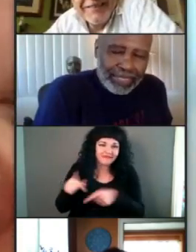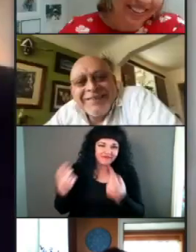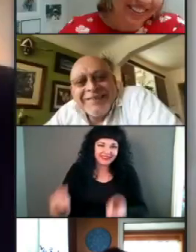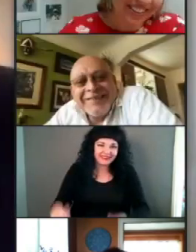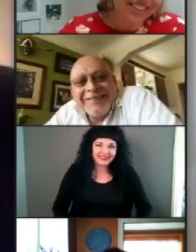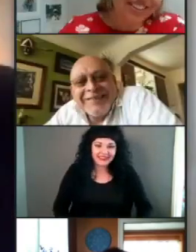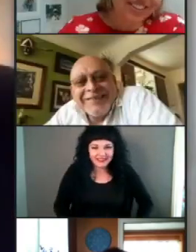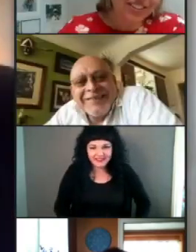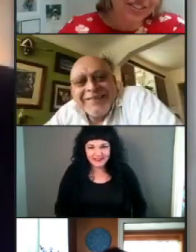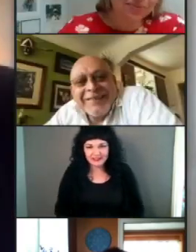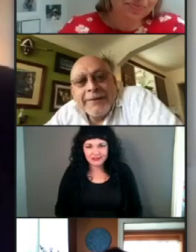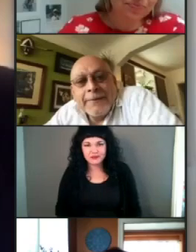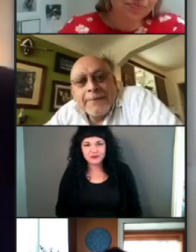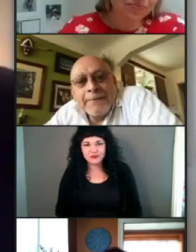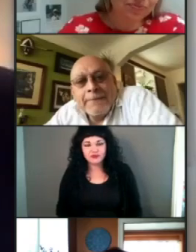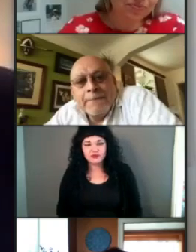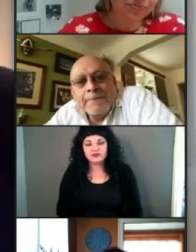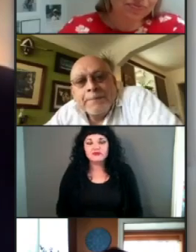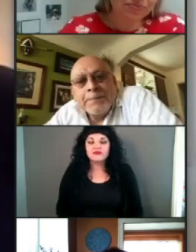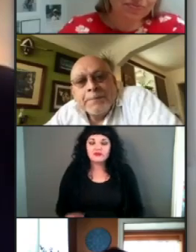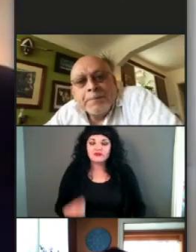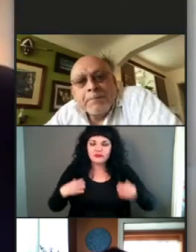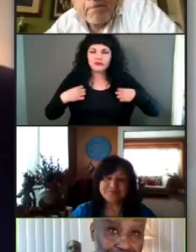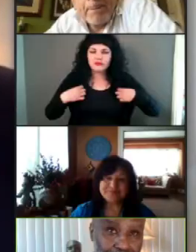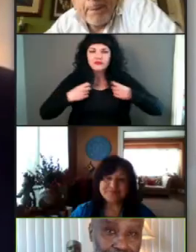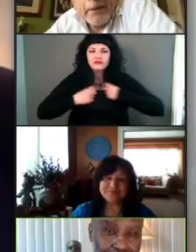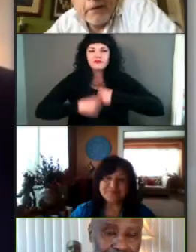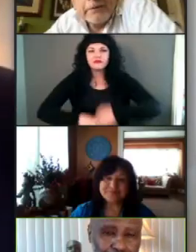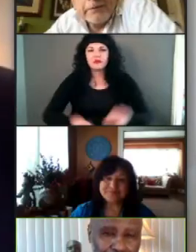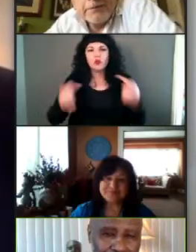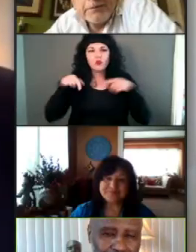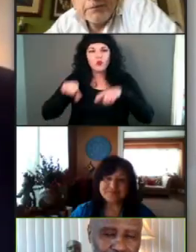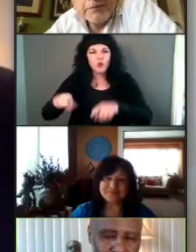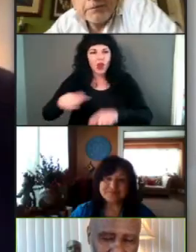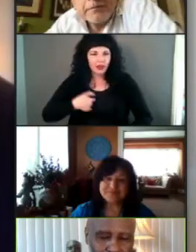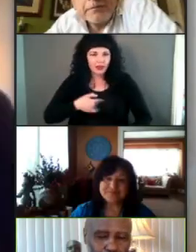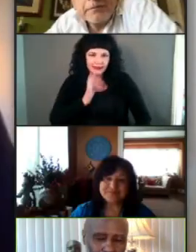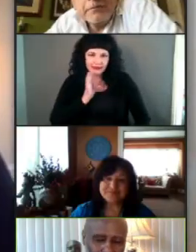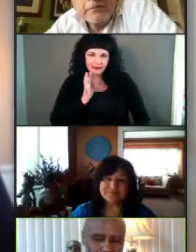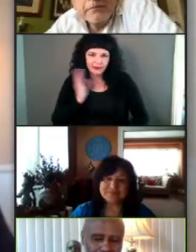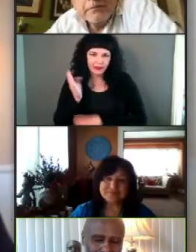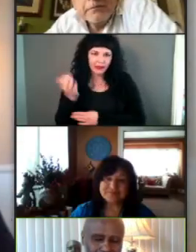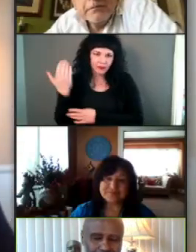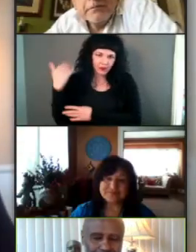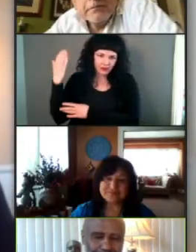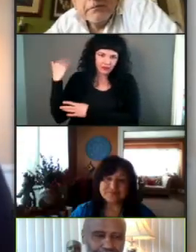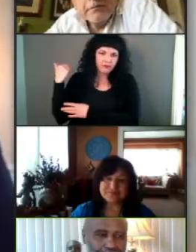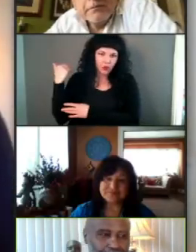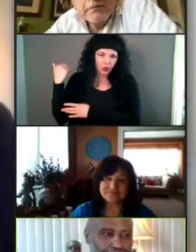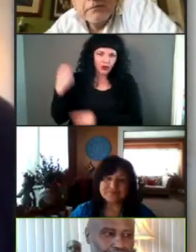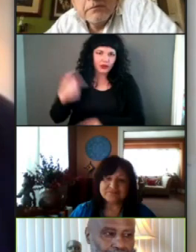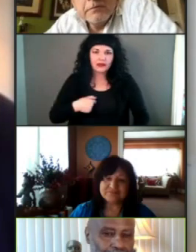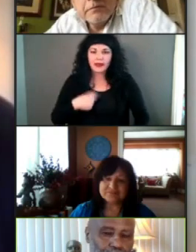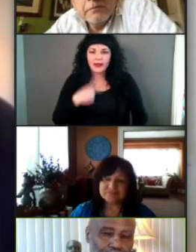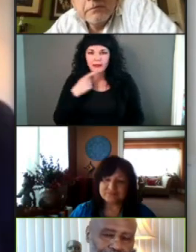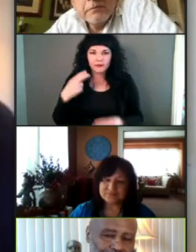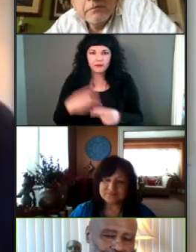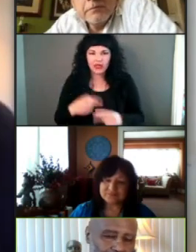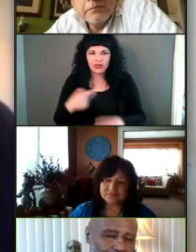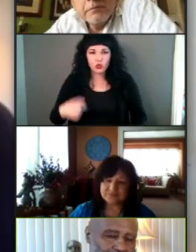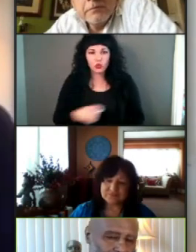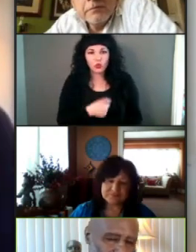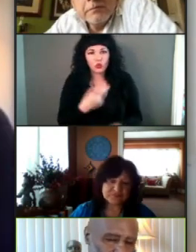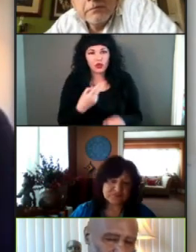I said in my remarks that there is a badge of shame on us as activists, that when